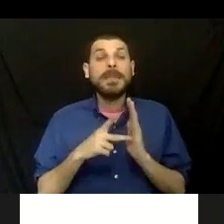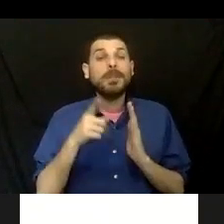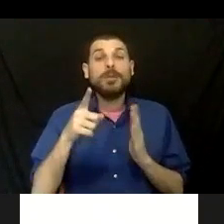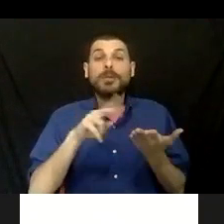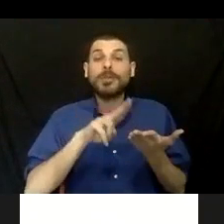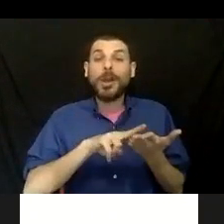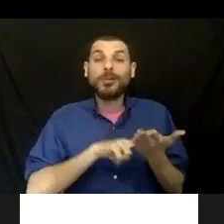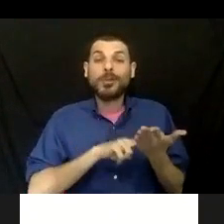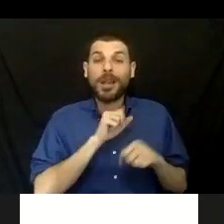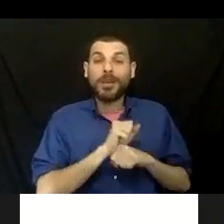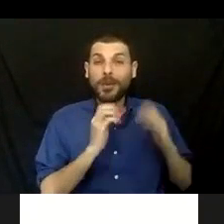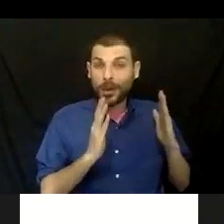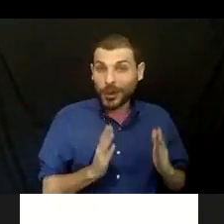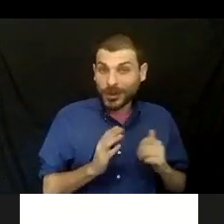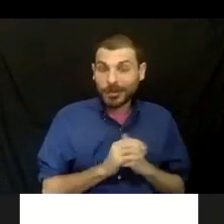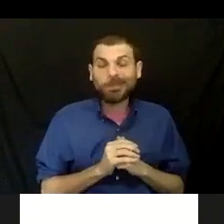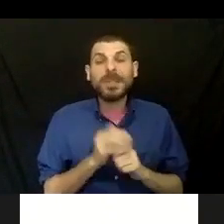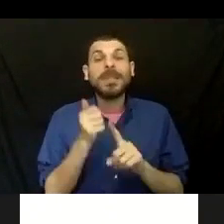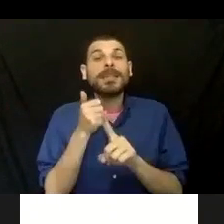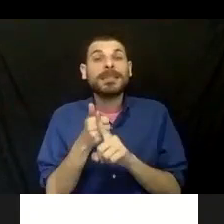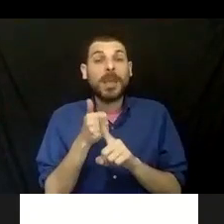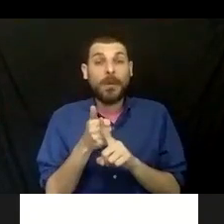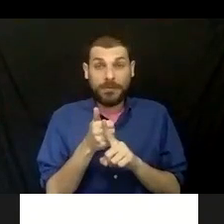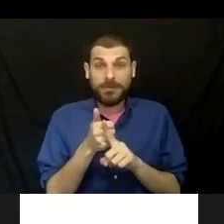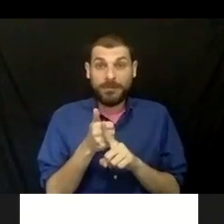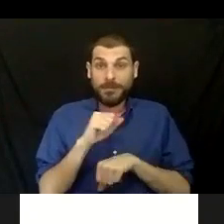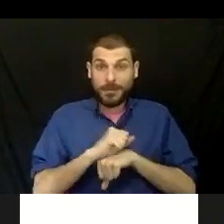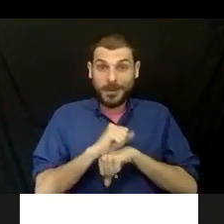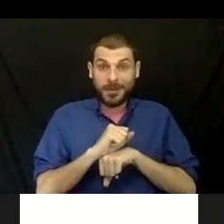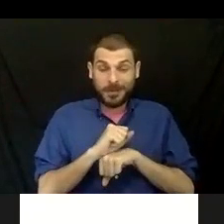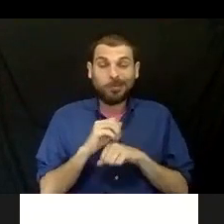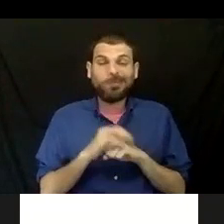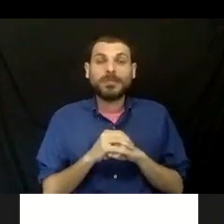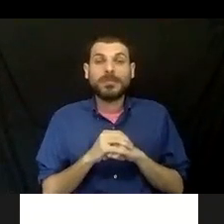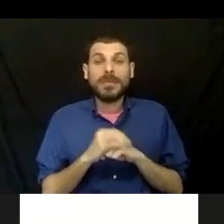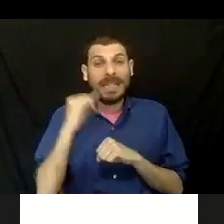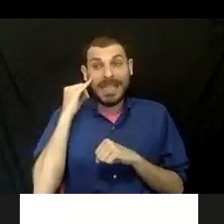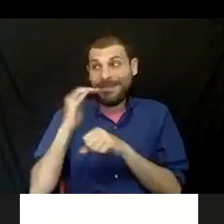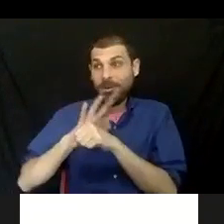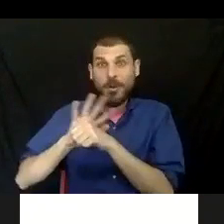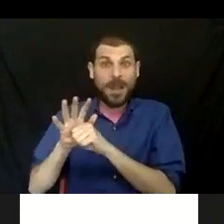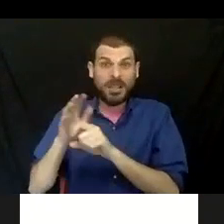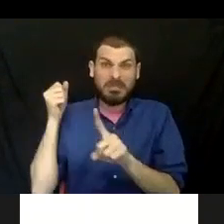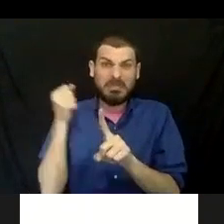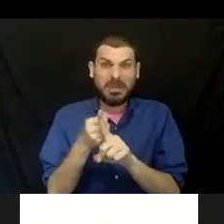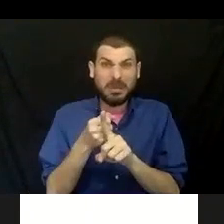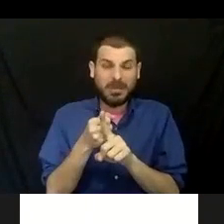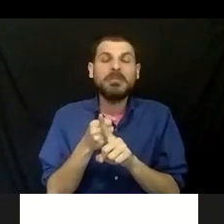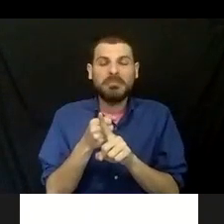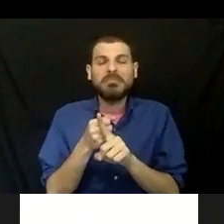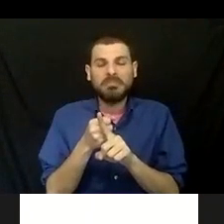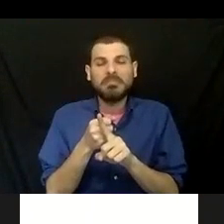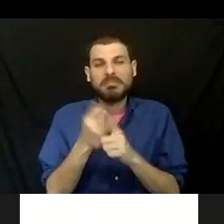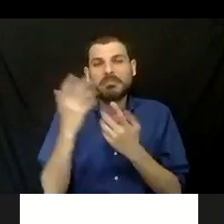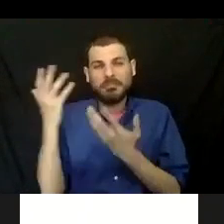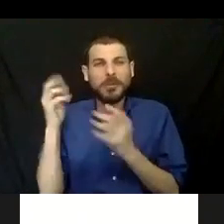people who have lost income because they're self-employed and COVID-19 interrupted their business, people who didn't make